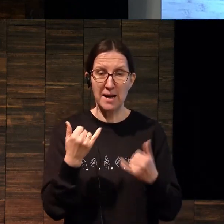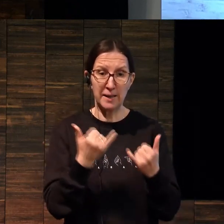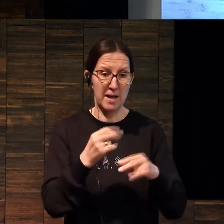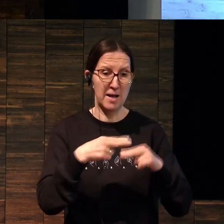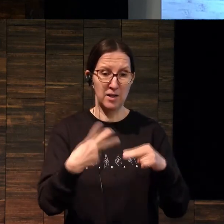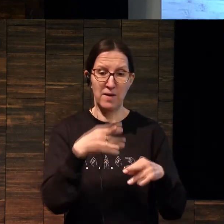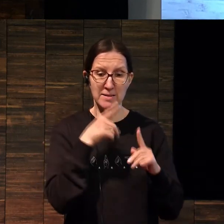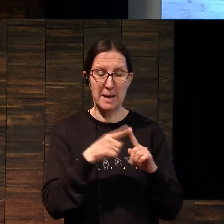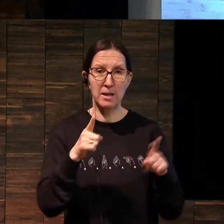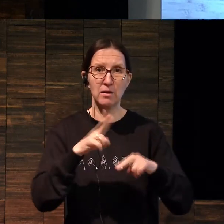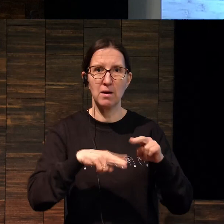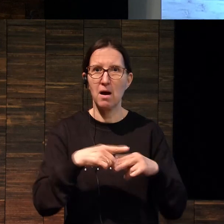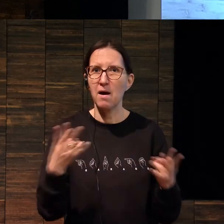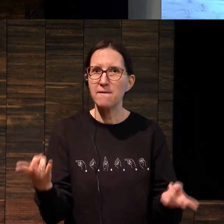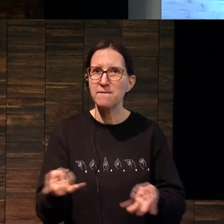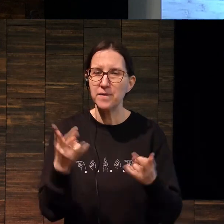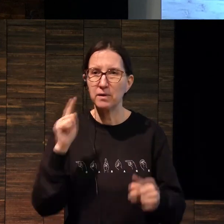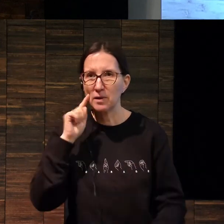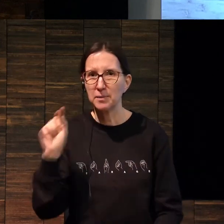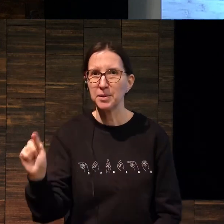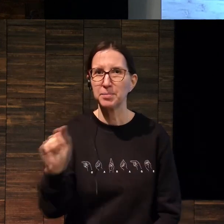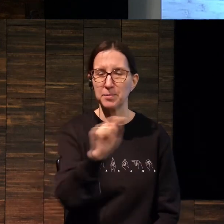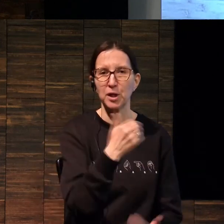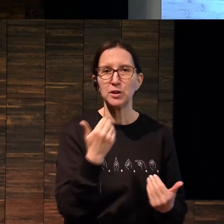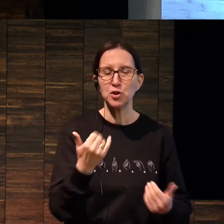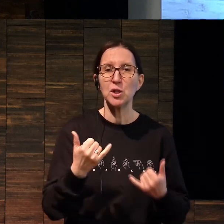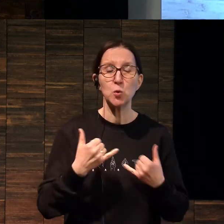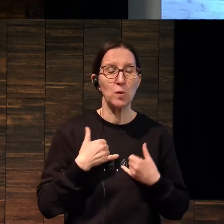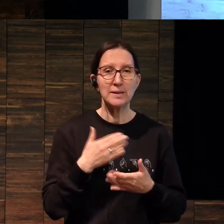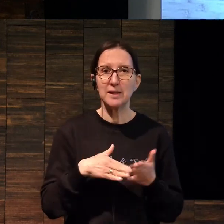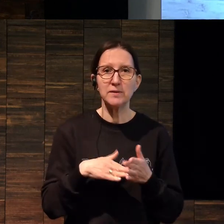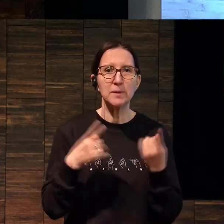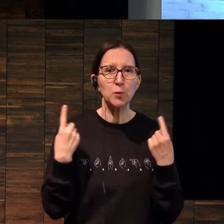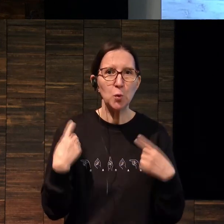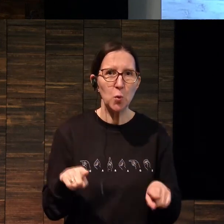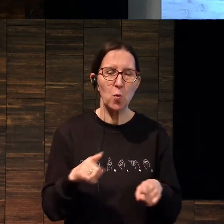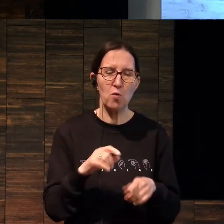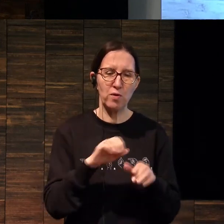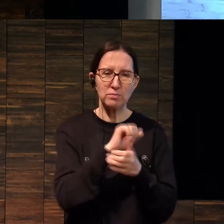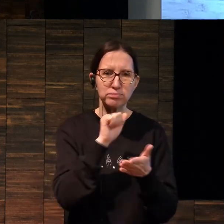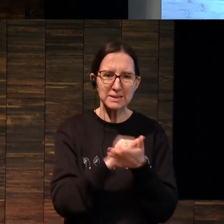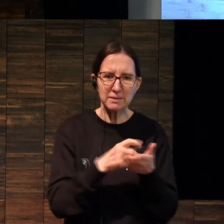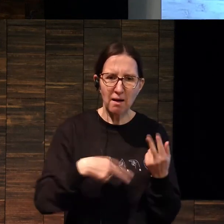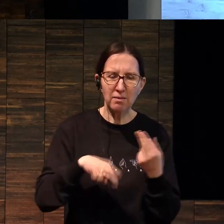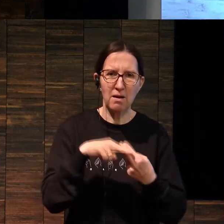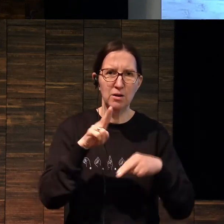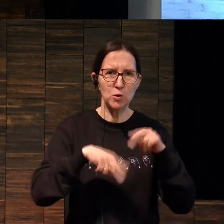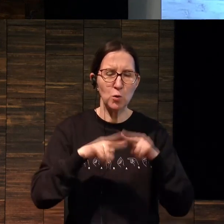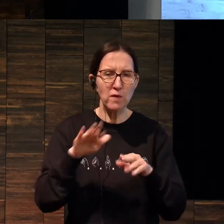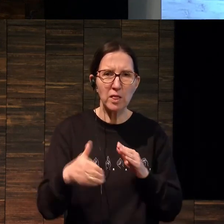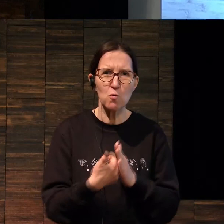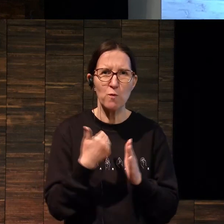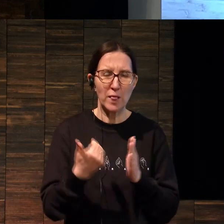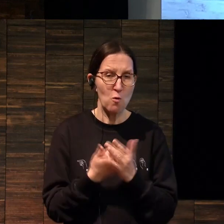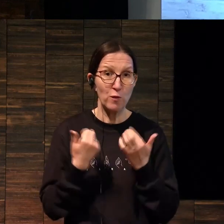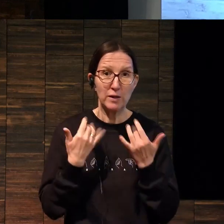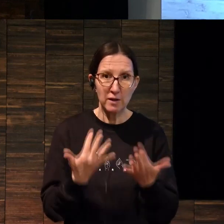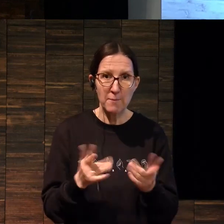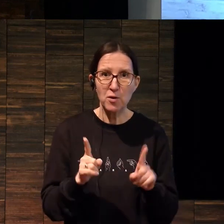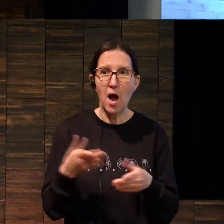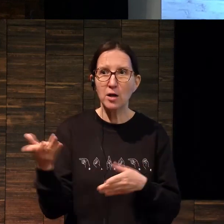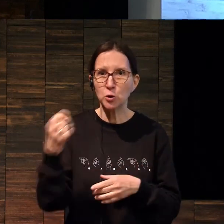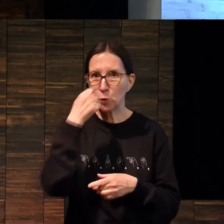there are new building standards. What do you do with these old buildings? So you can apply these changes to